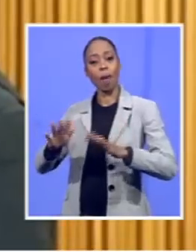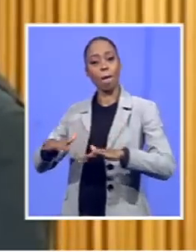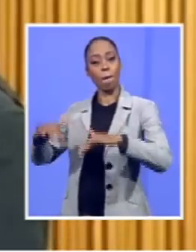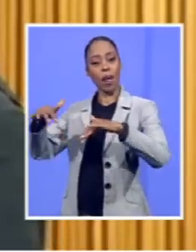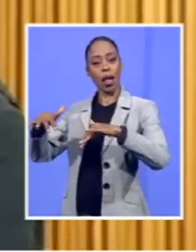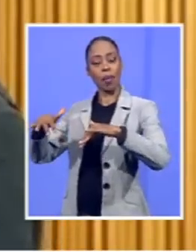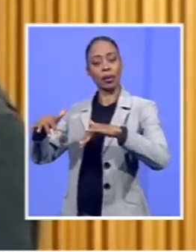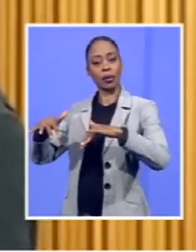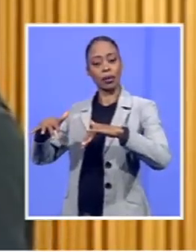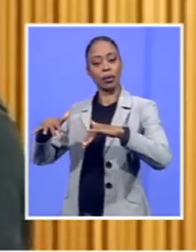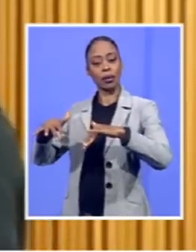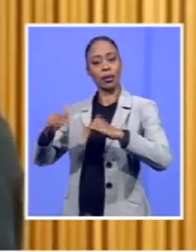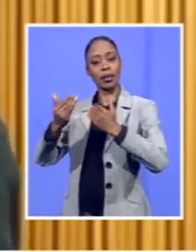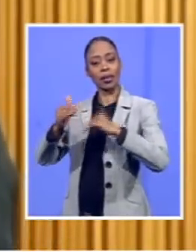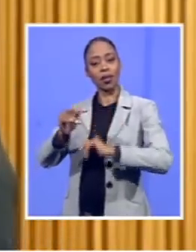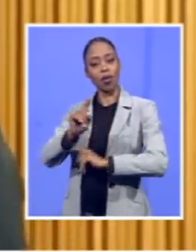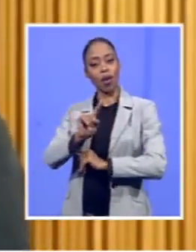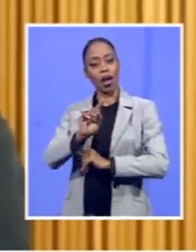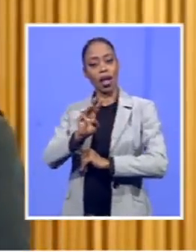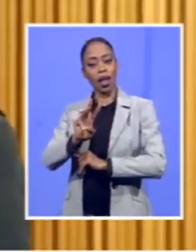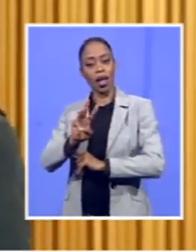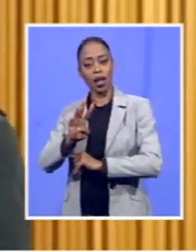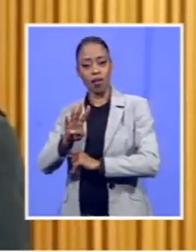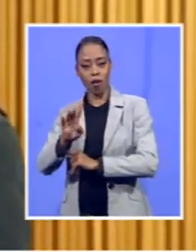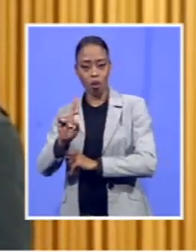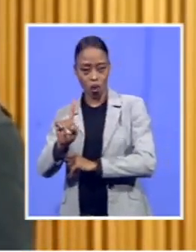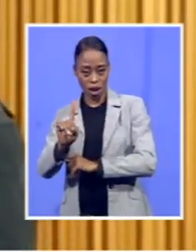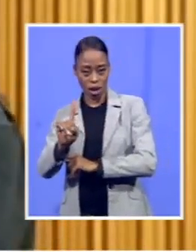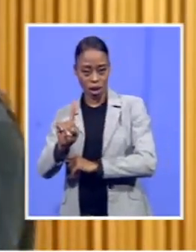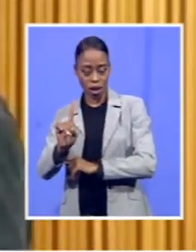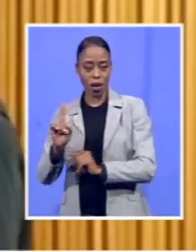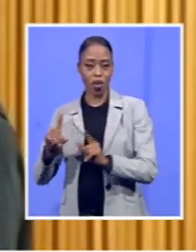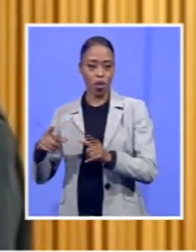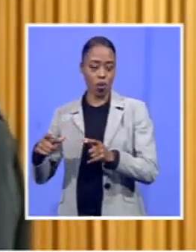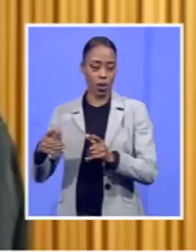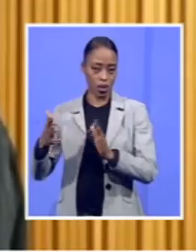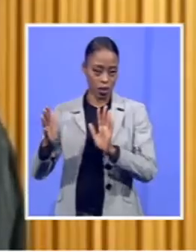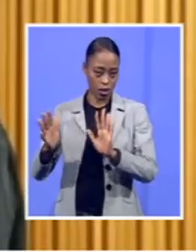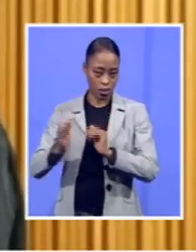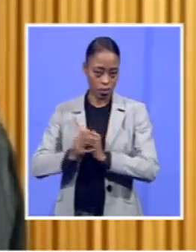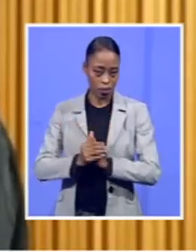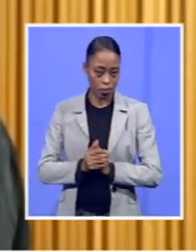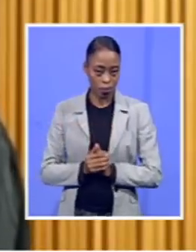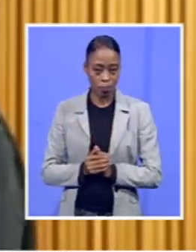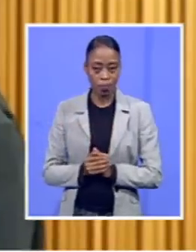Parliament now is a Section 194(1) committee. That's common cause.